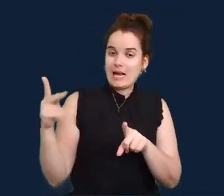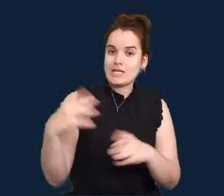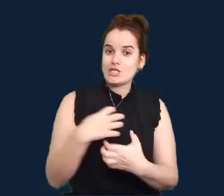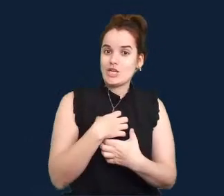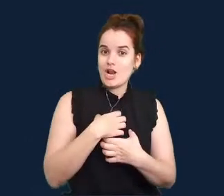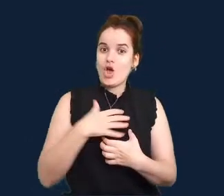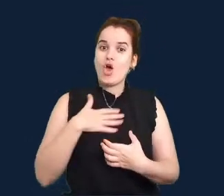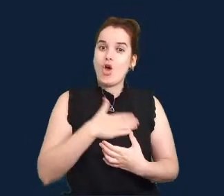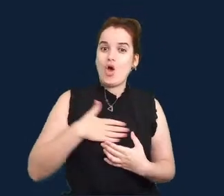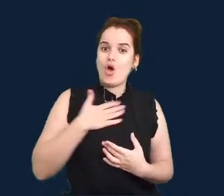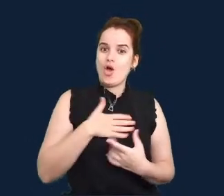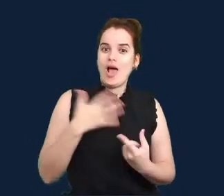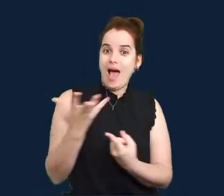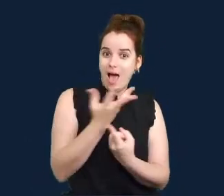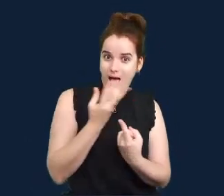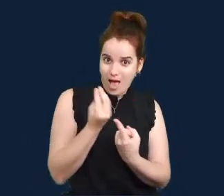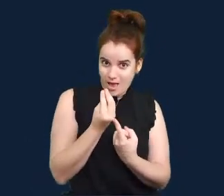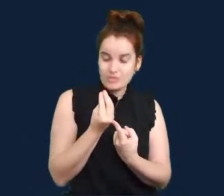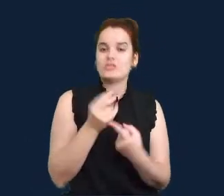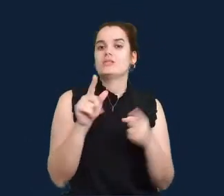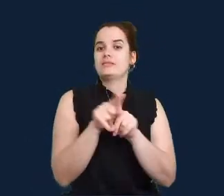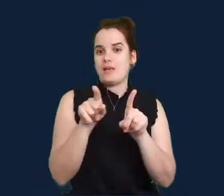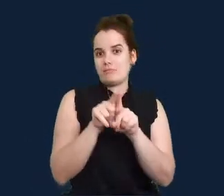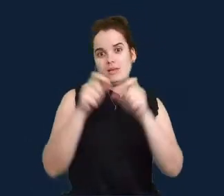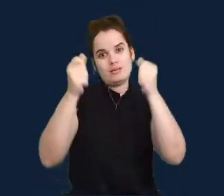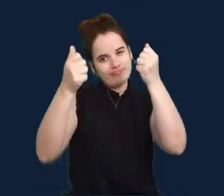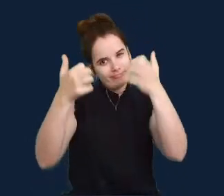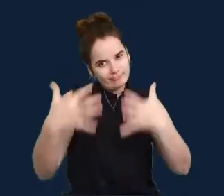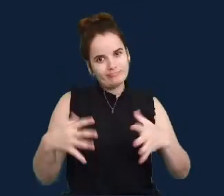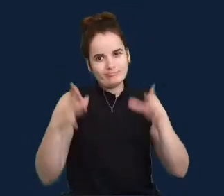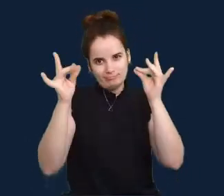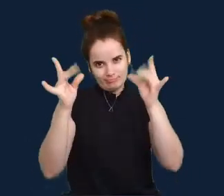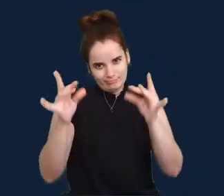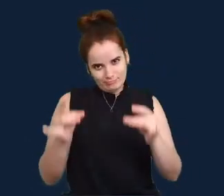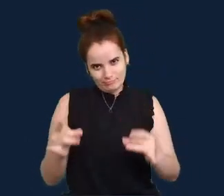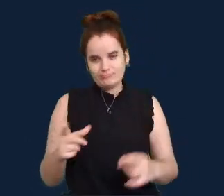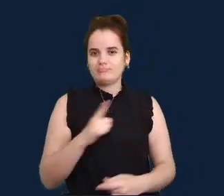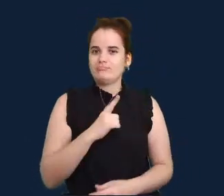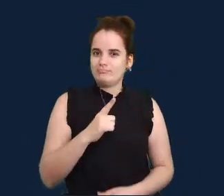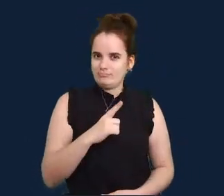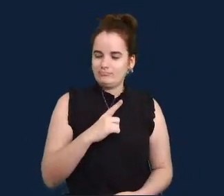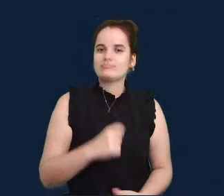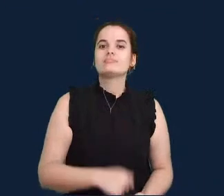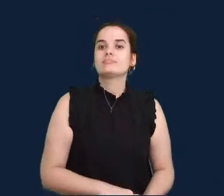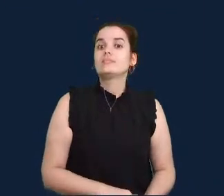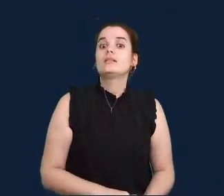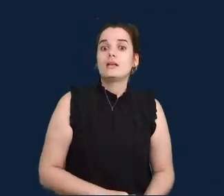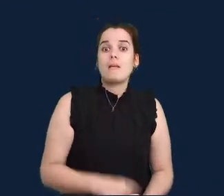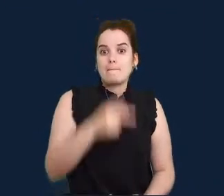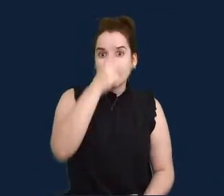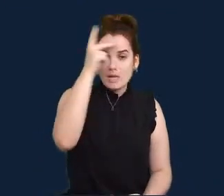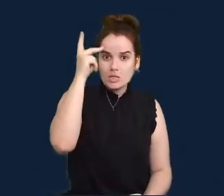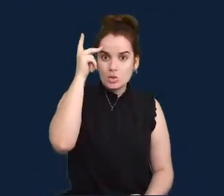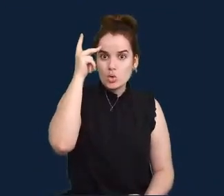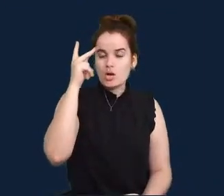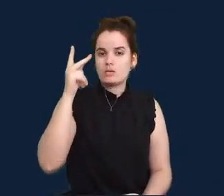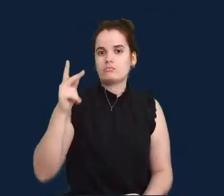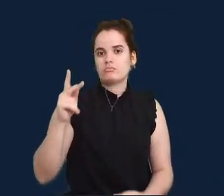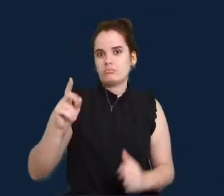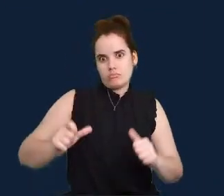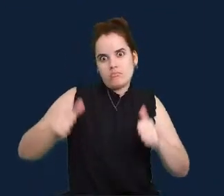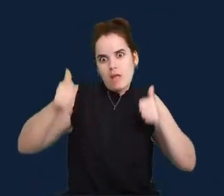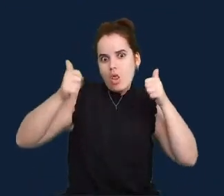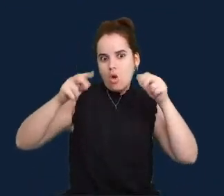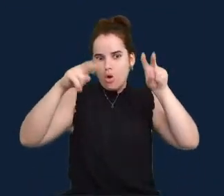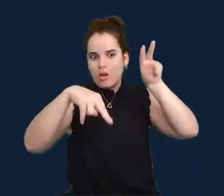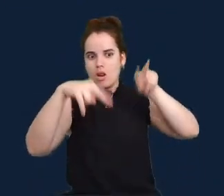too. So that is another way to think about alt text. Yeah, when you